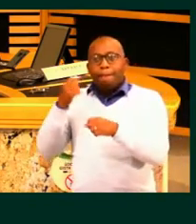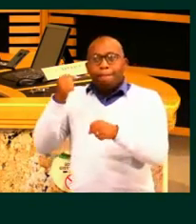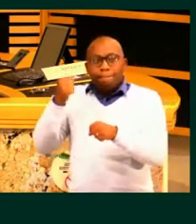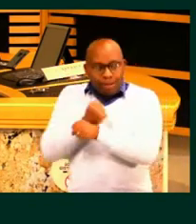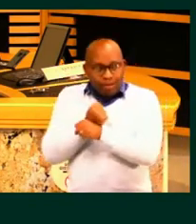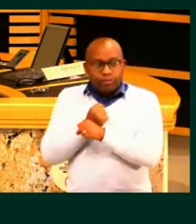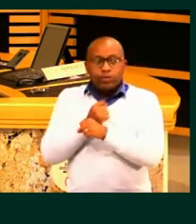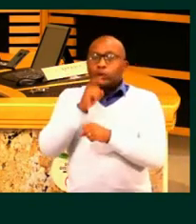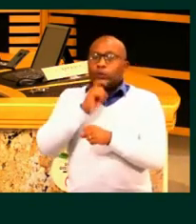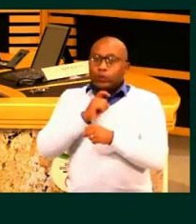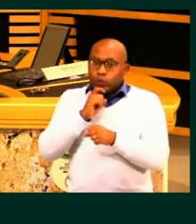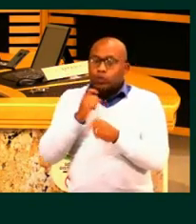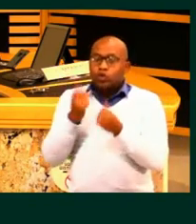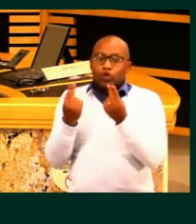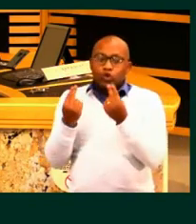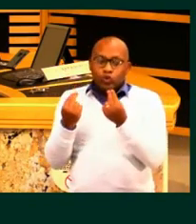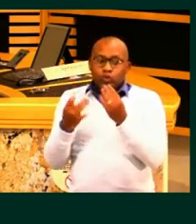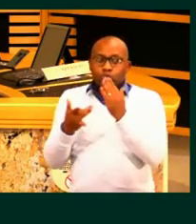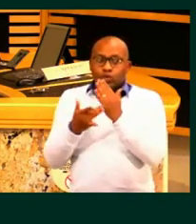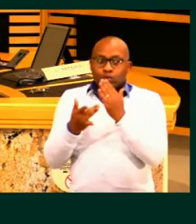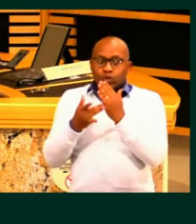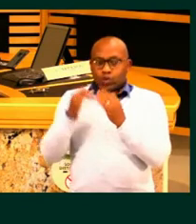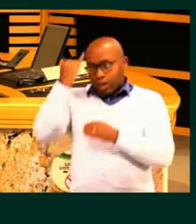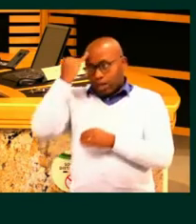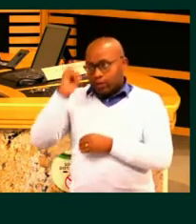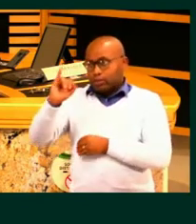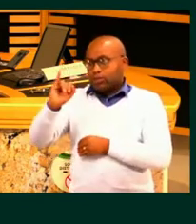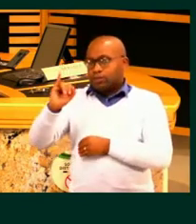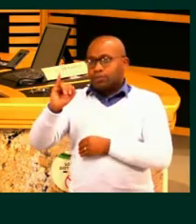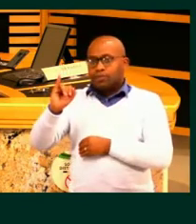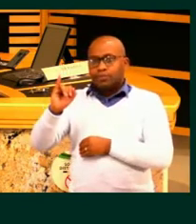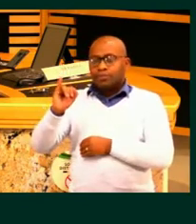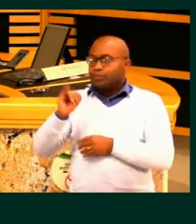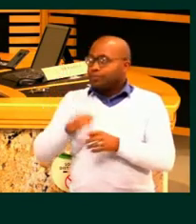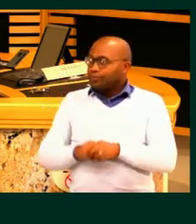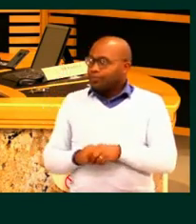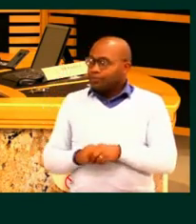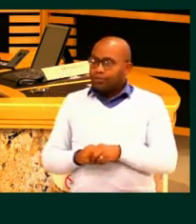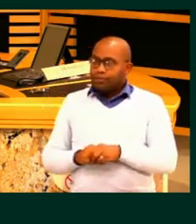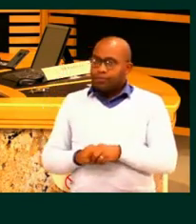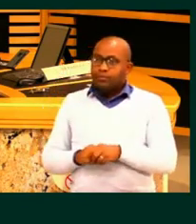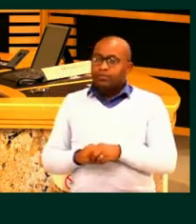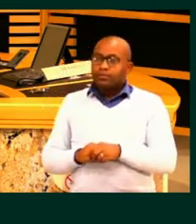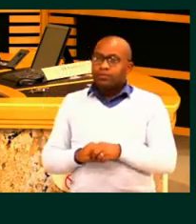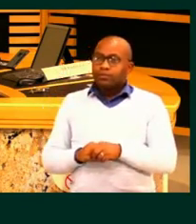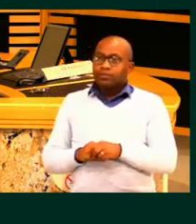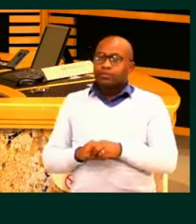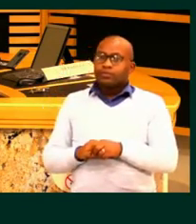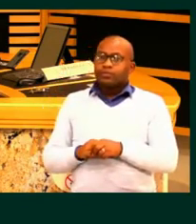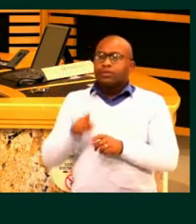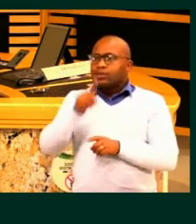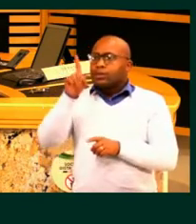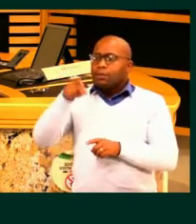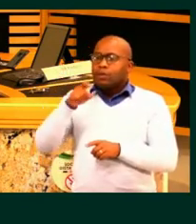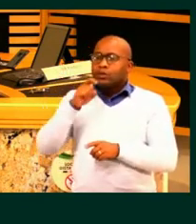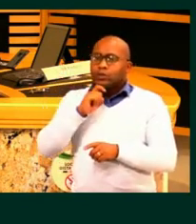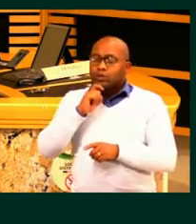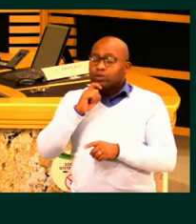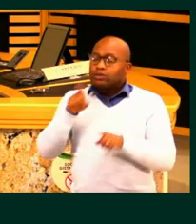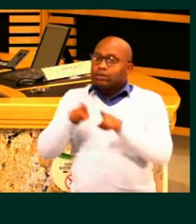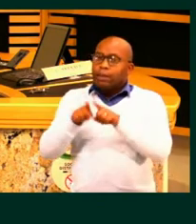inov innovative ideas they must invest in innovative ideas like the machine manufactured